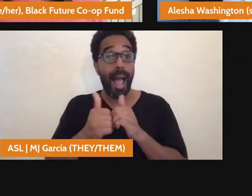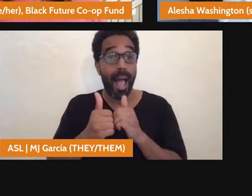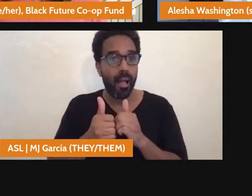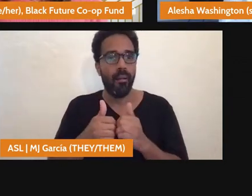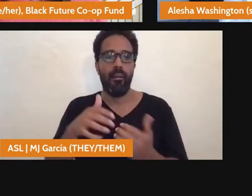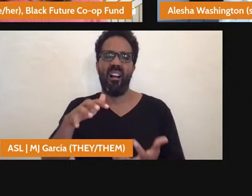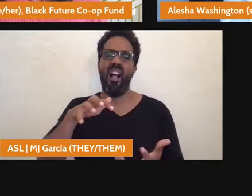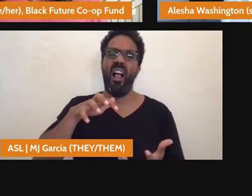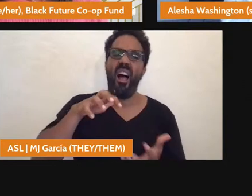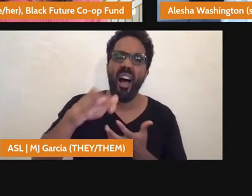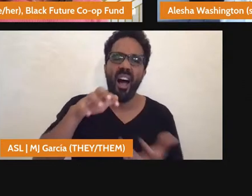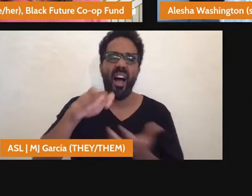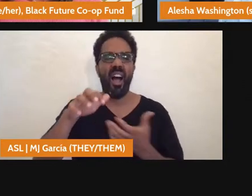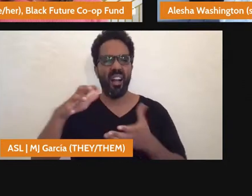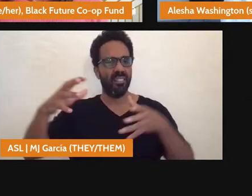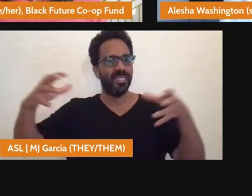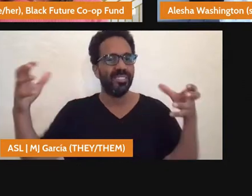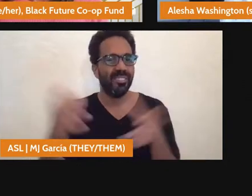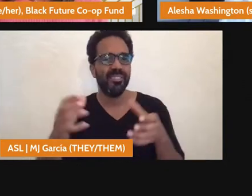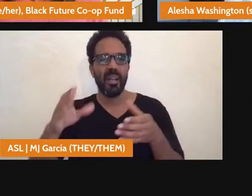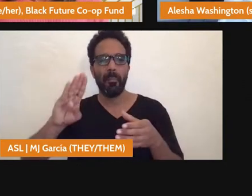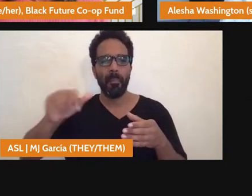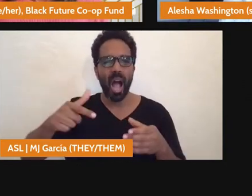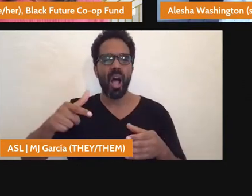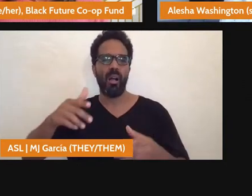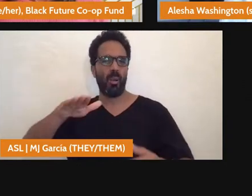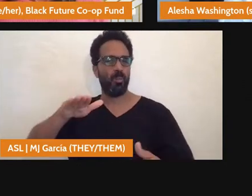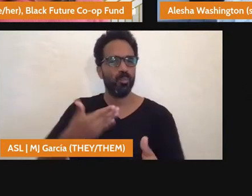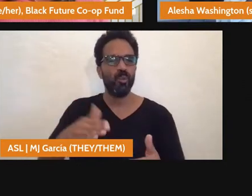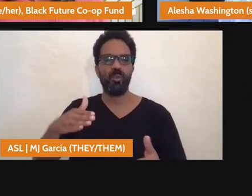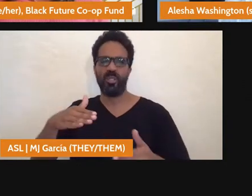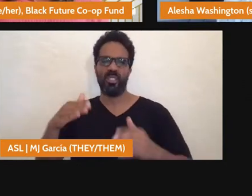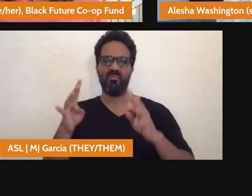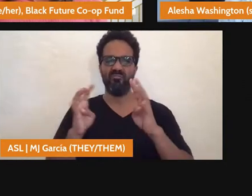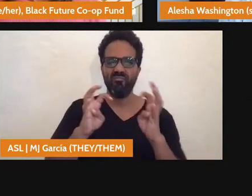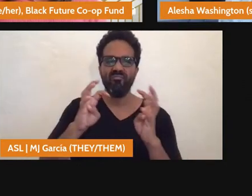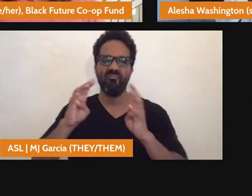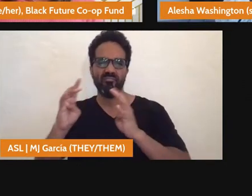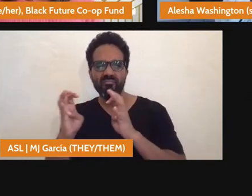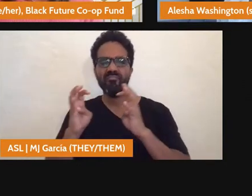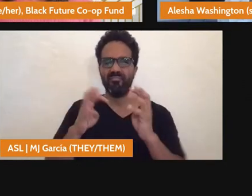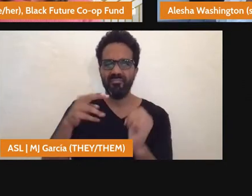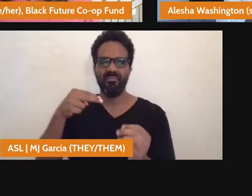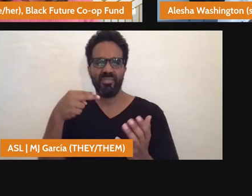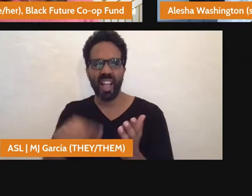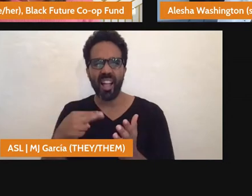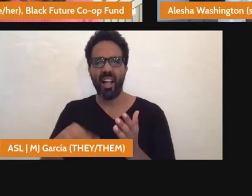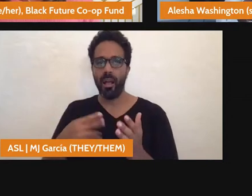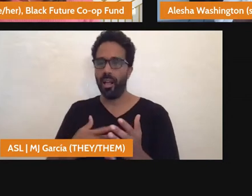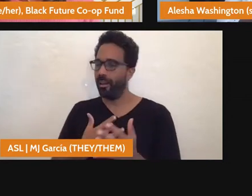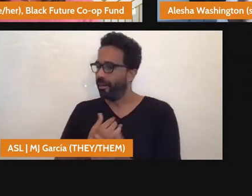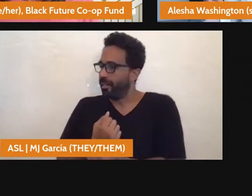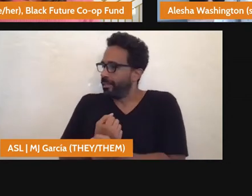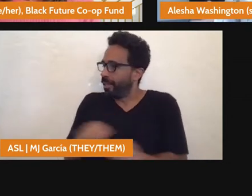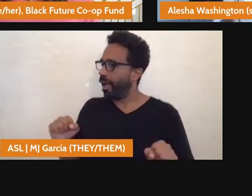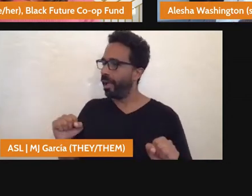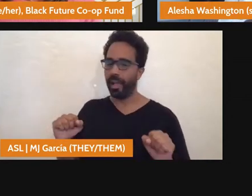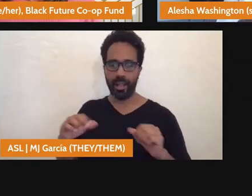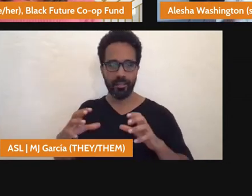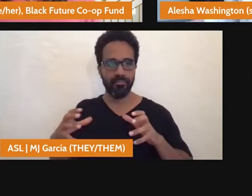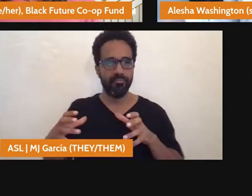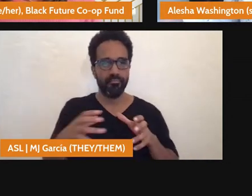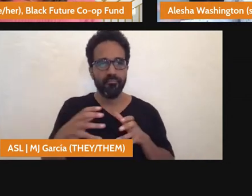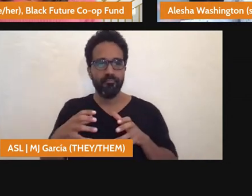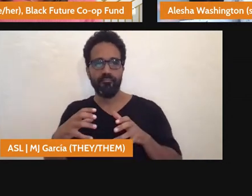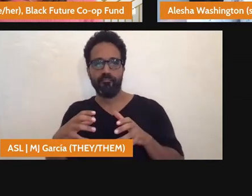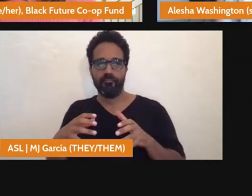community barbecue, like it's the music, it's the dancing, it's the safety to be in community with each other and others and